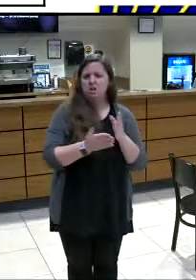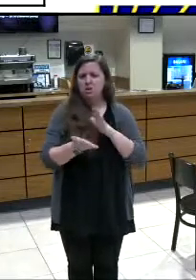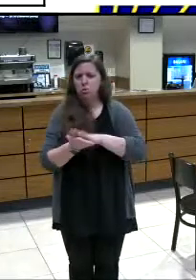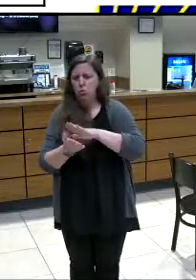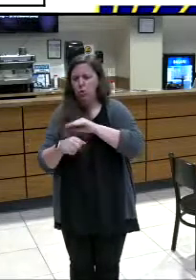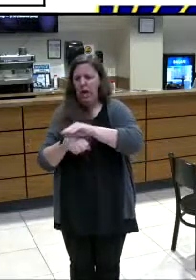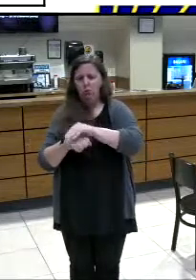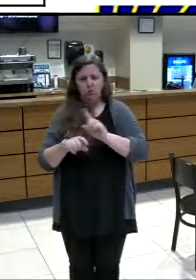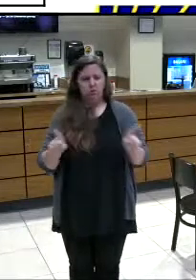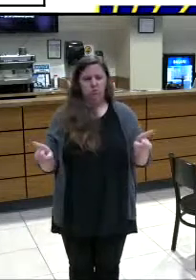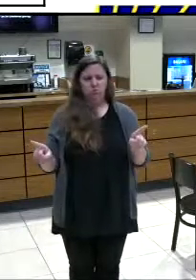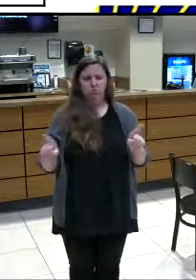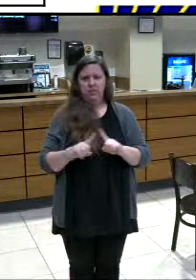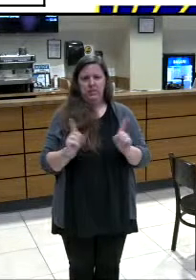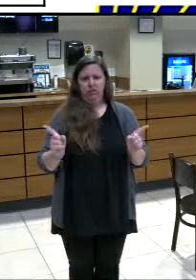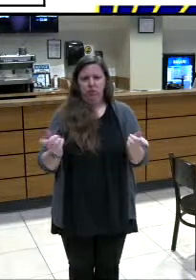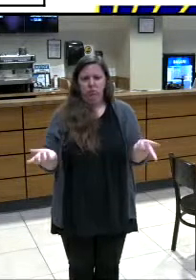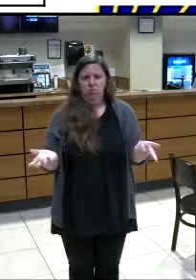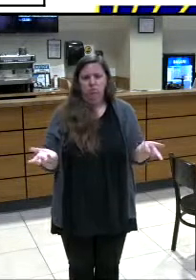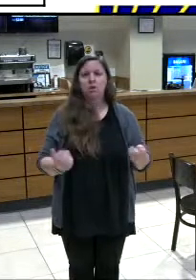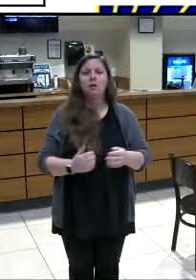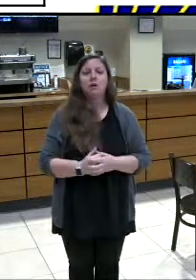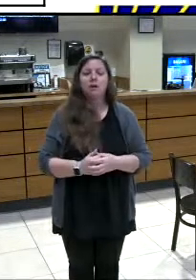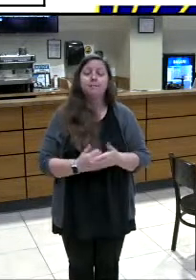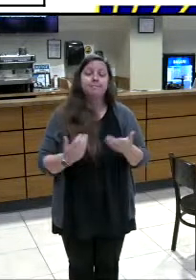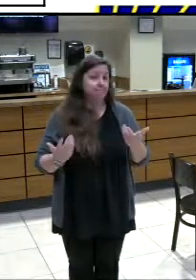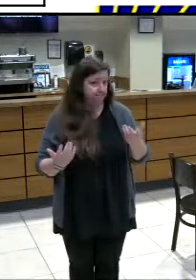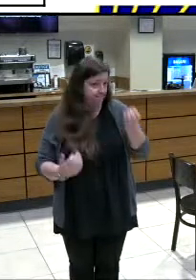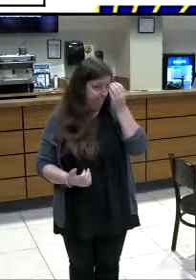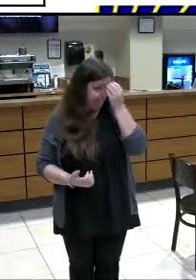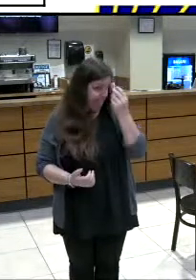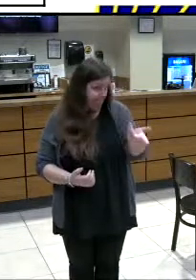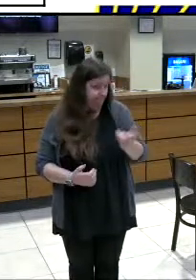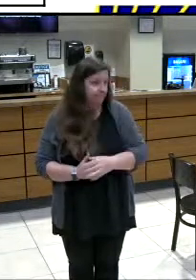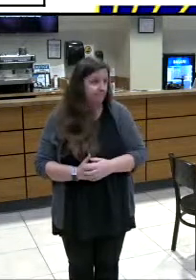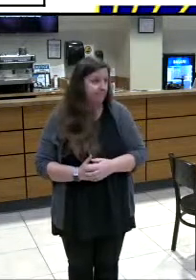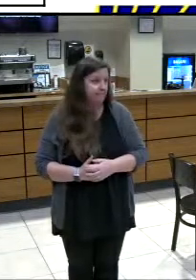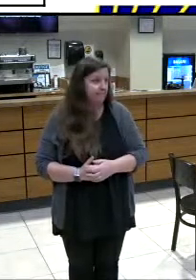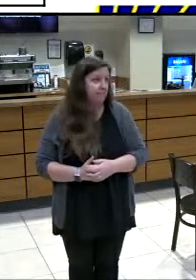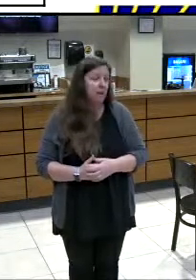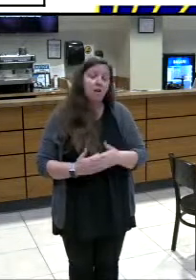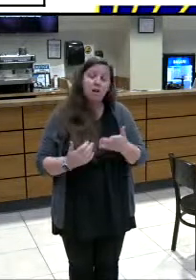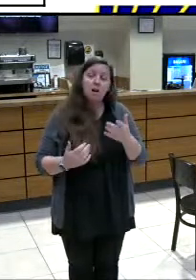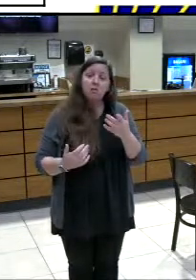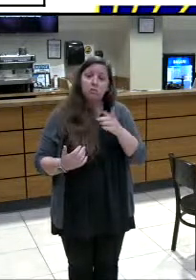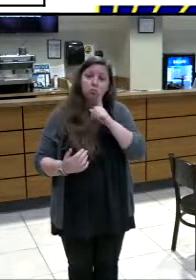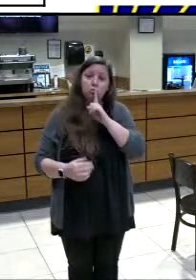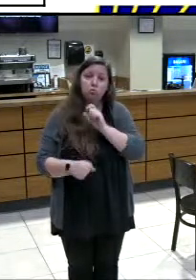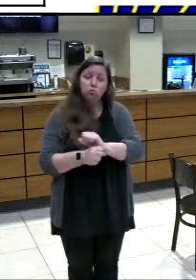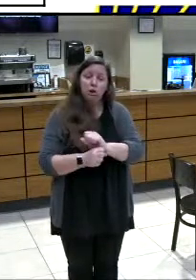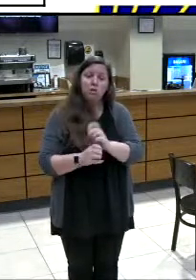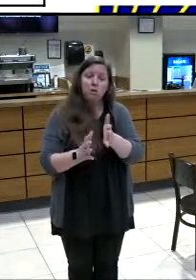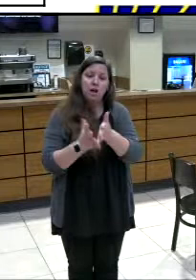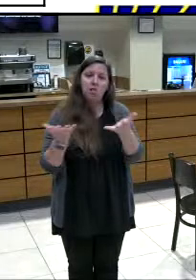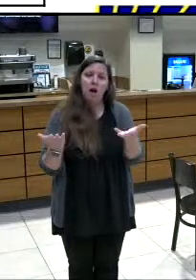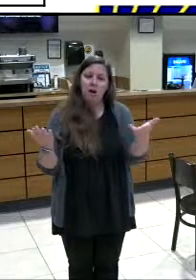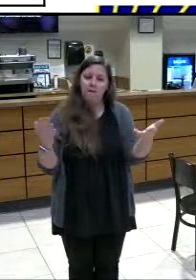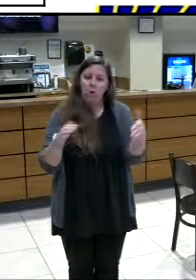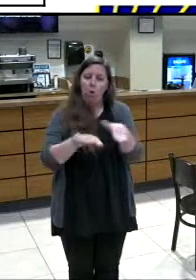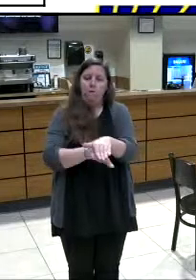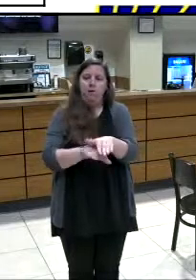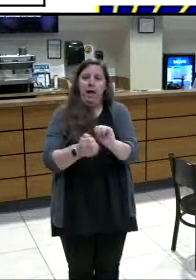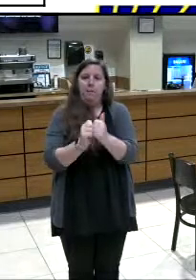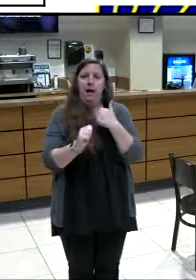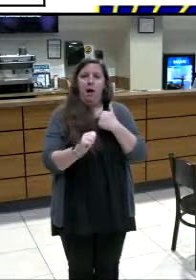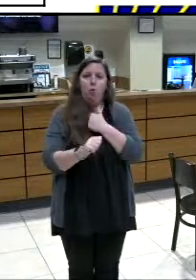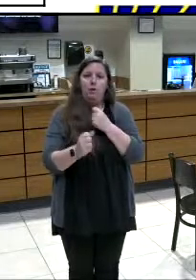school counselors? Well, believe it or not, there's a lot of overlap in how we support students,